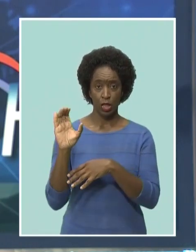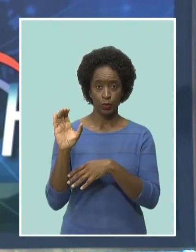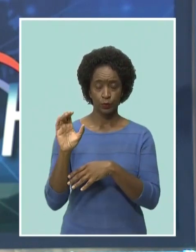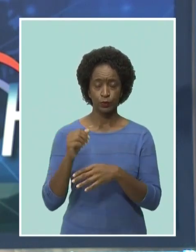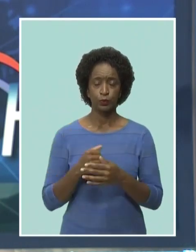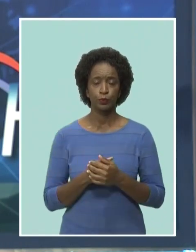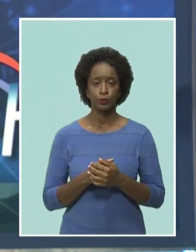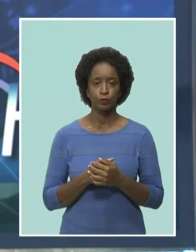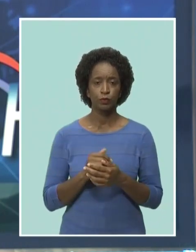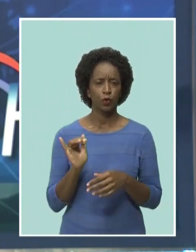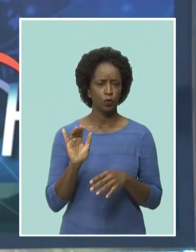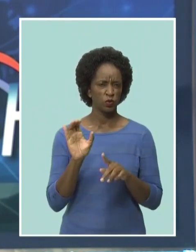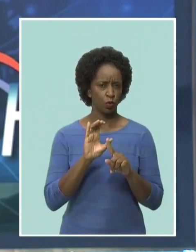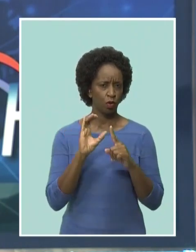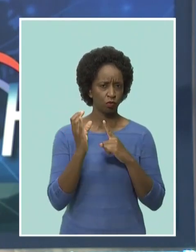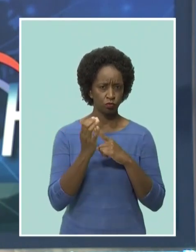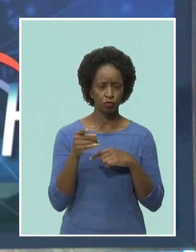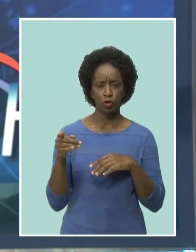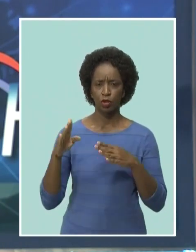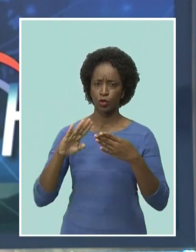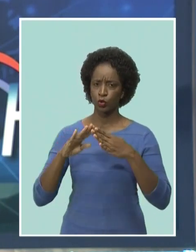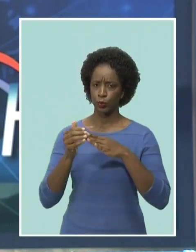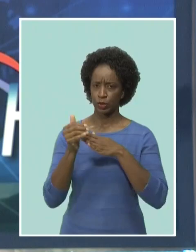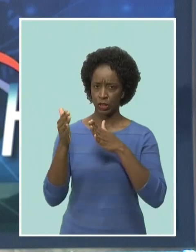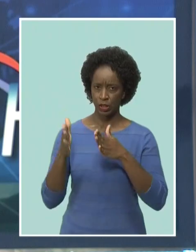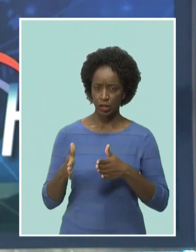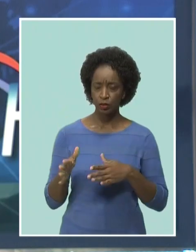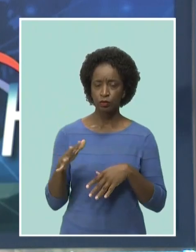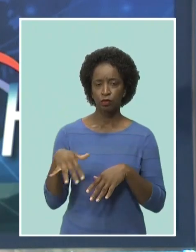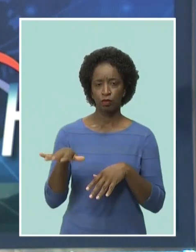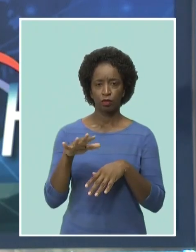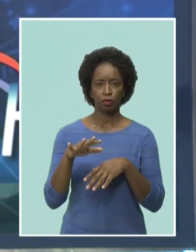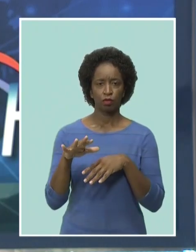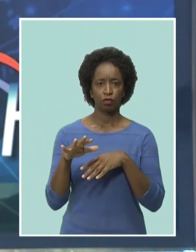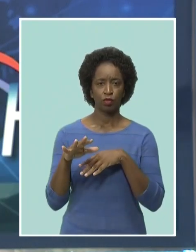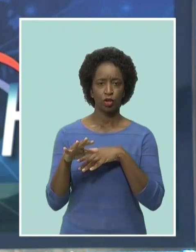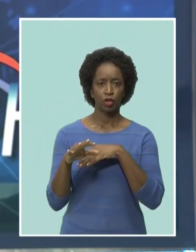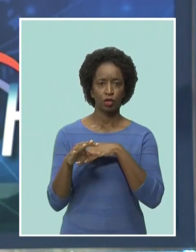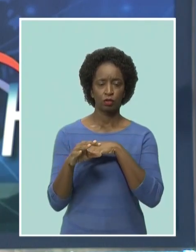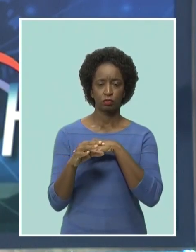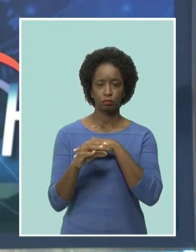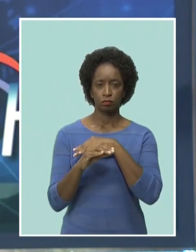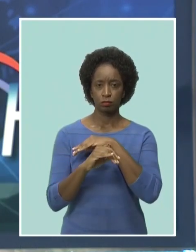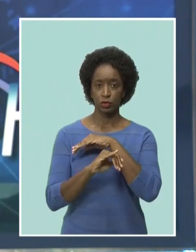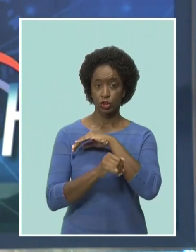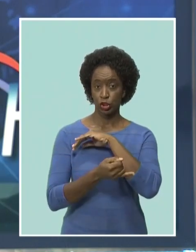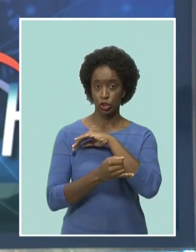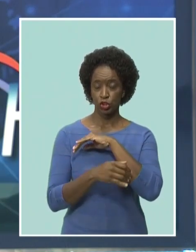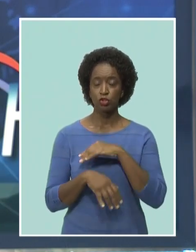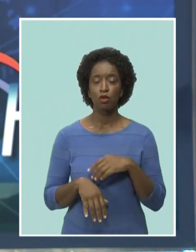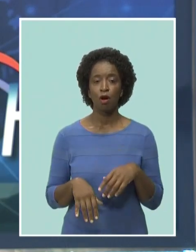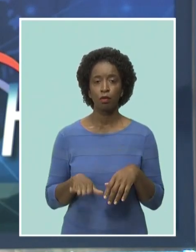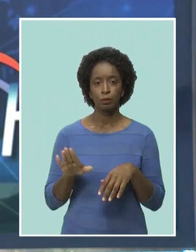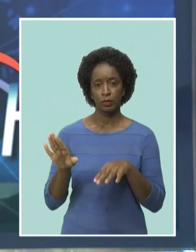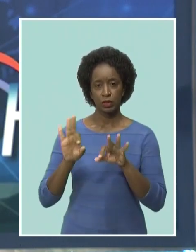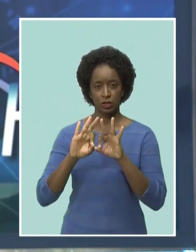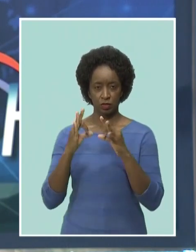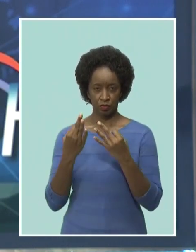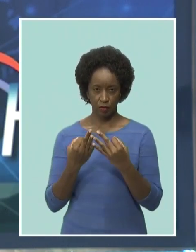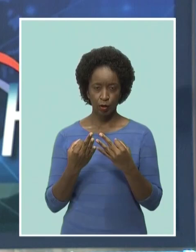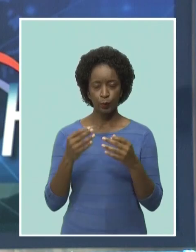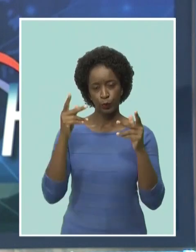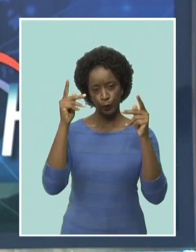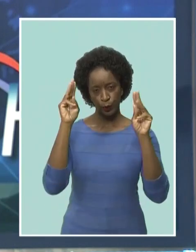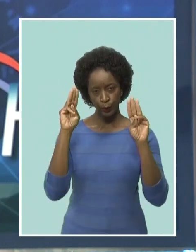general. He was also a community leader in the parish of St. John. The Prime Minister extends sincere condolences to the family of